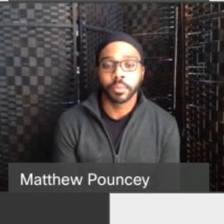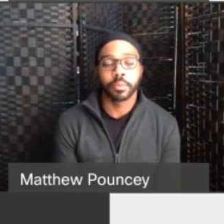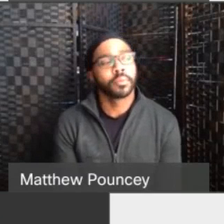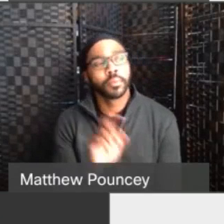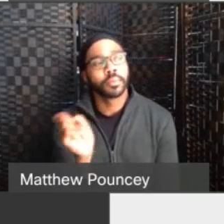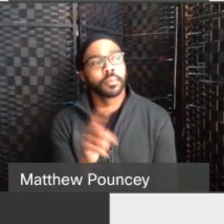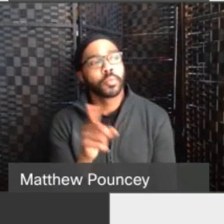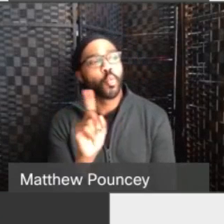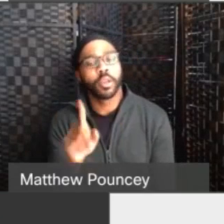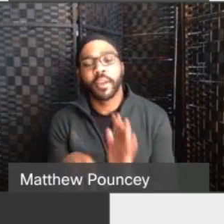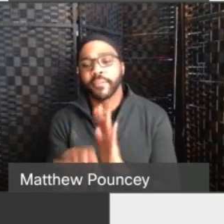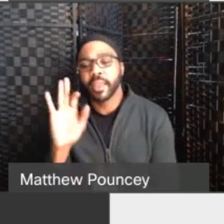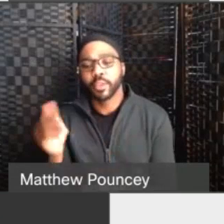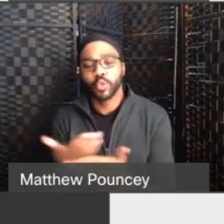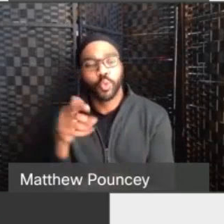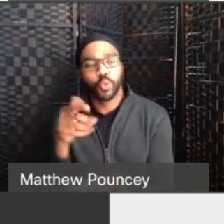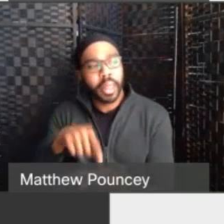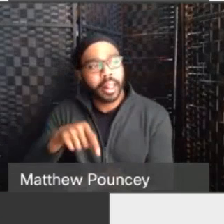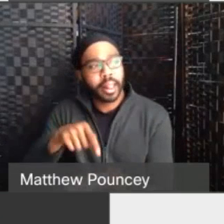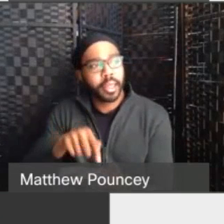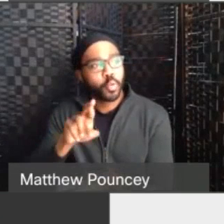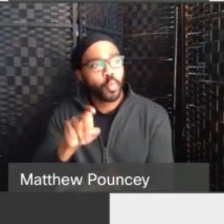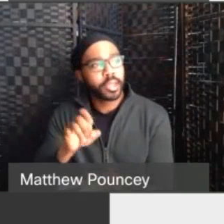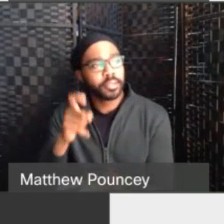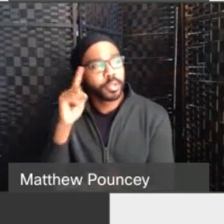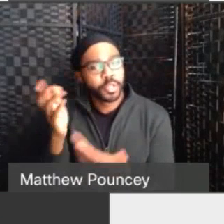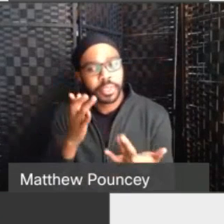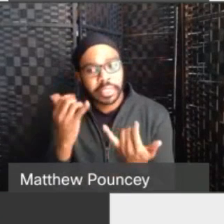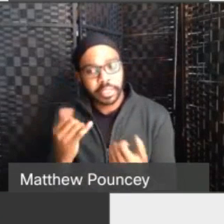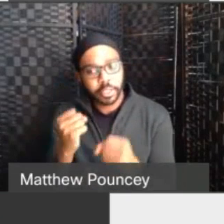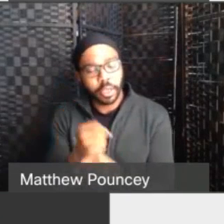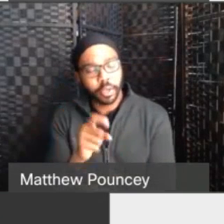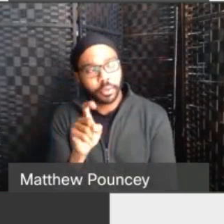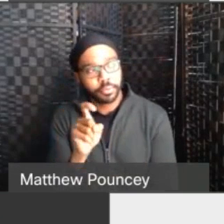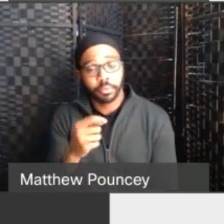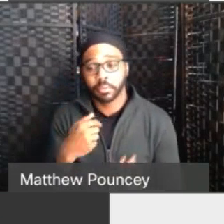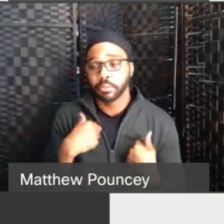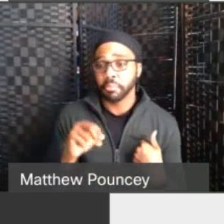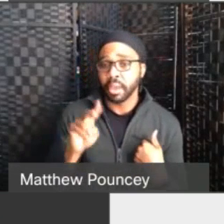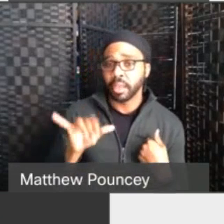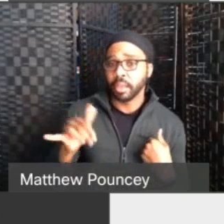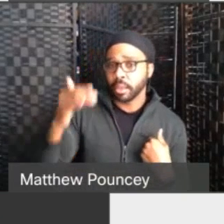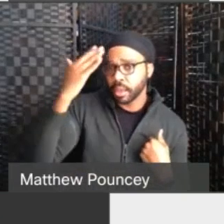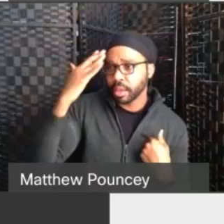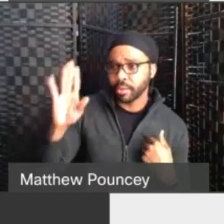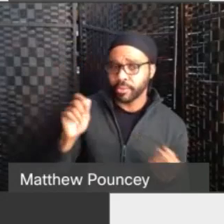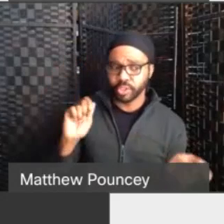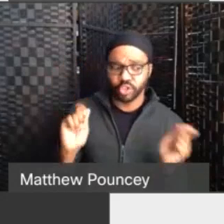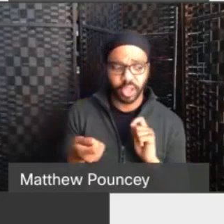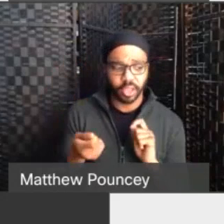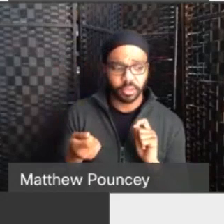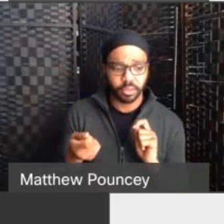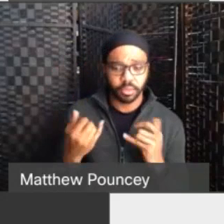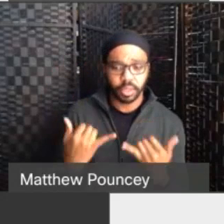Where can I find the new billing rates for services for this year? I don't know that there's been a change